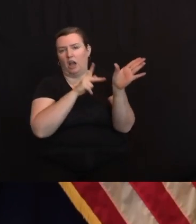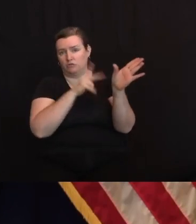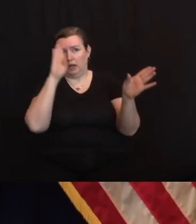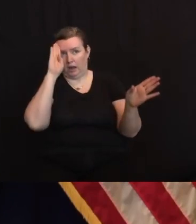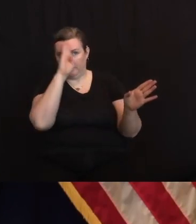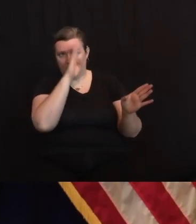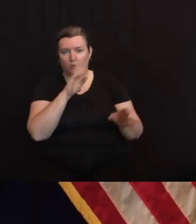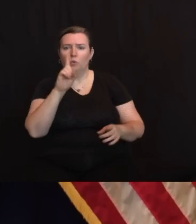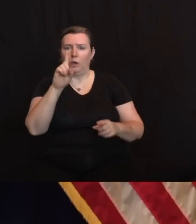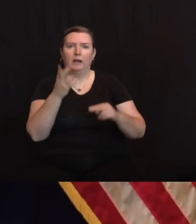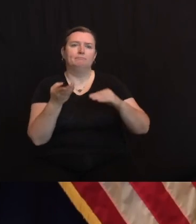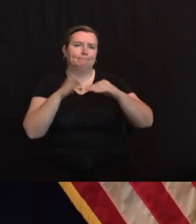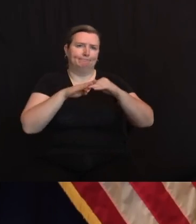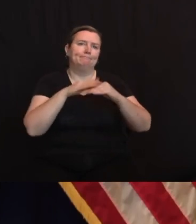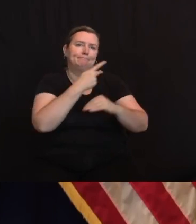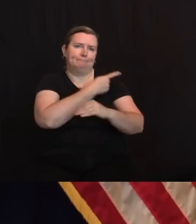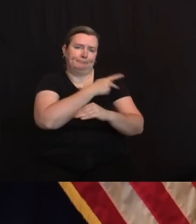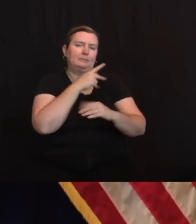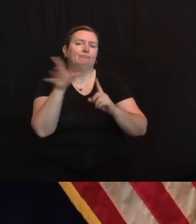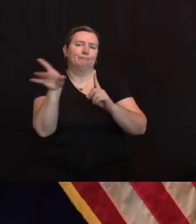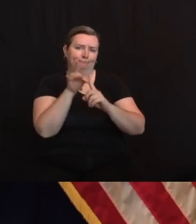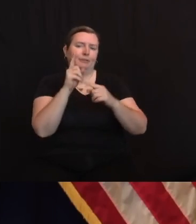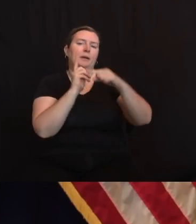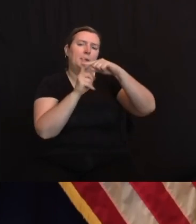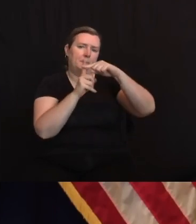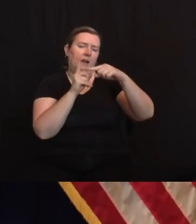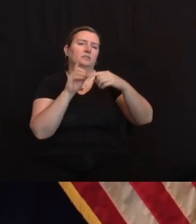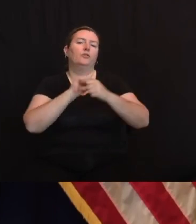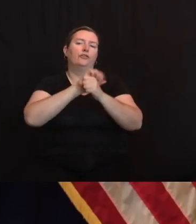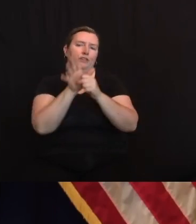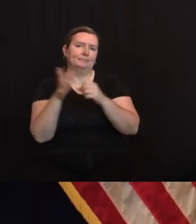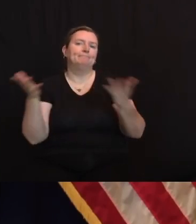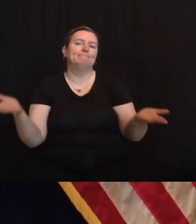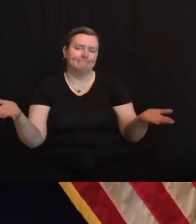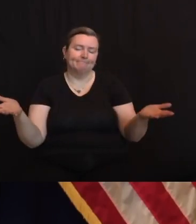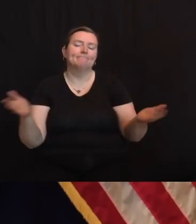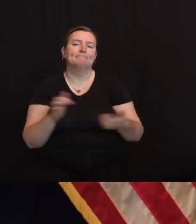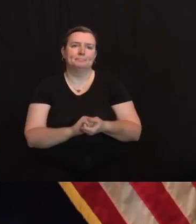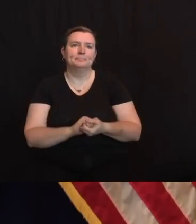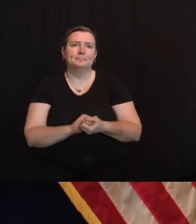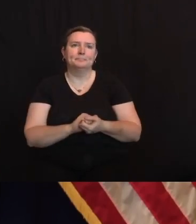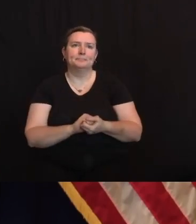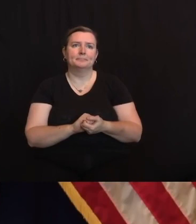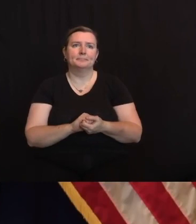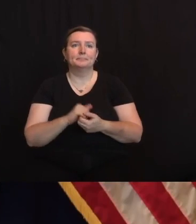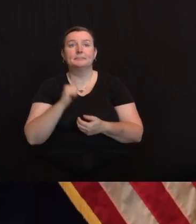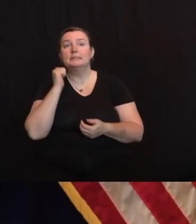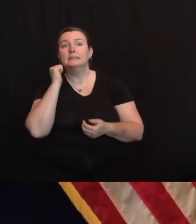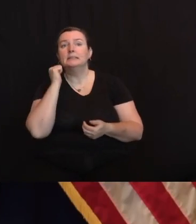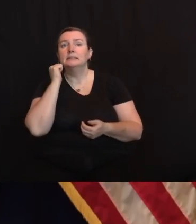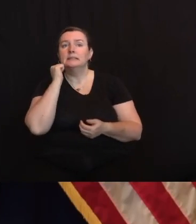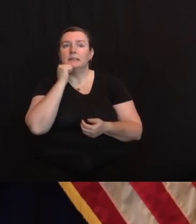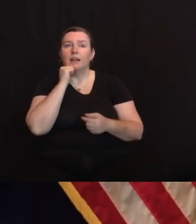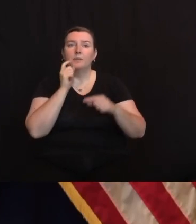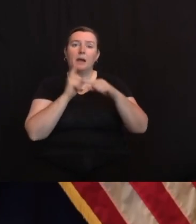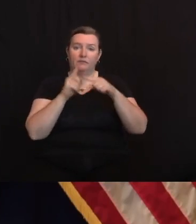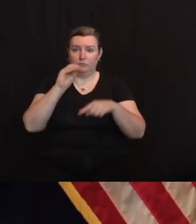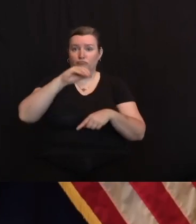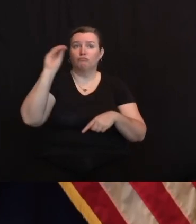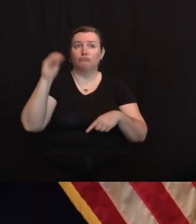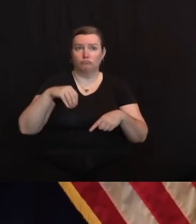additional patient testing positive for COVID-19. The daily percent positivity as of